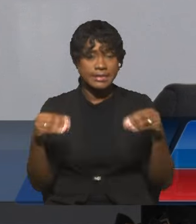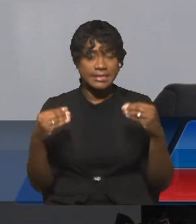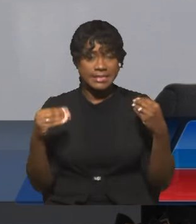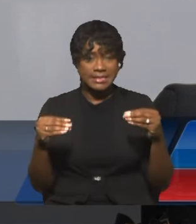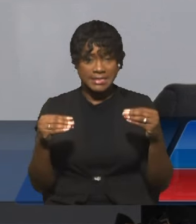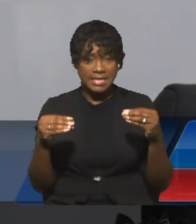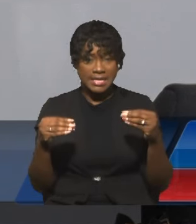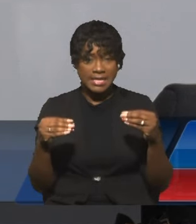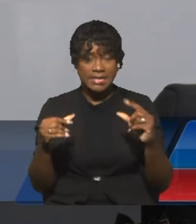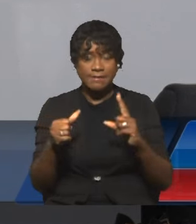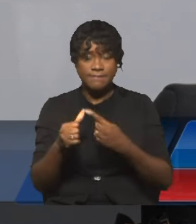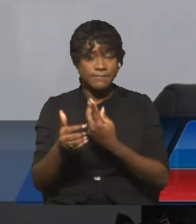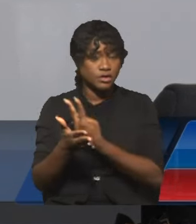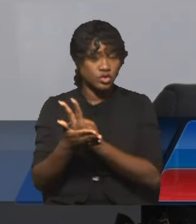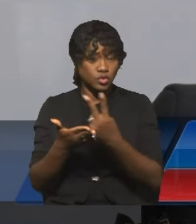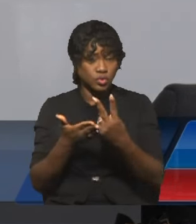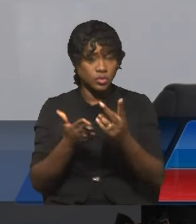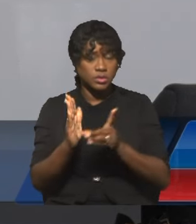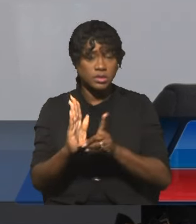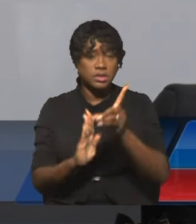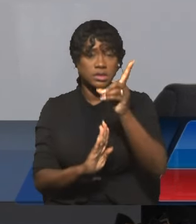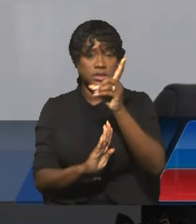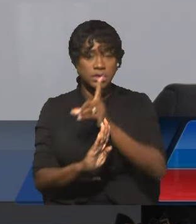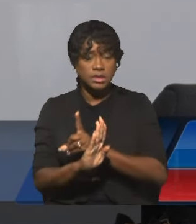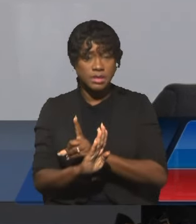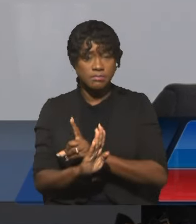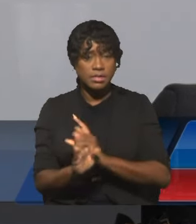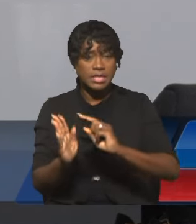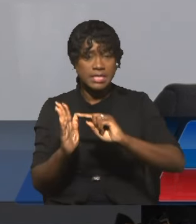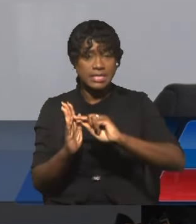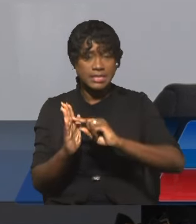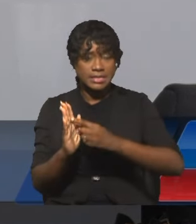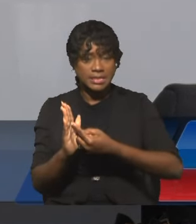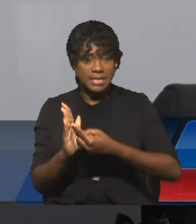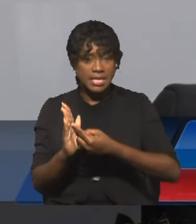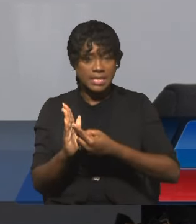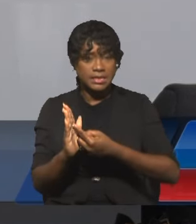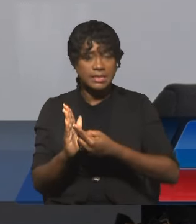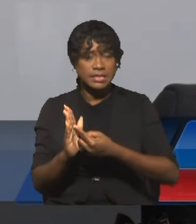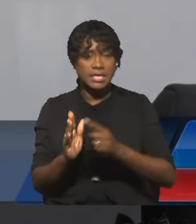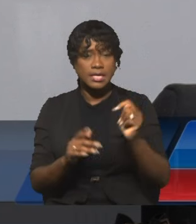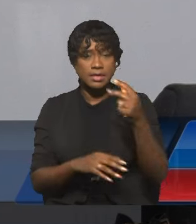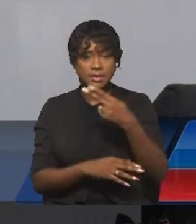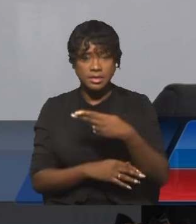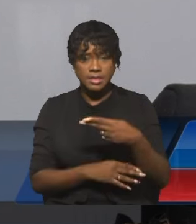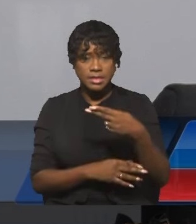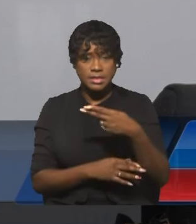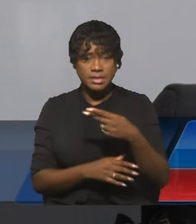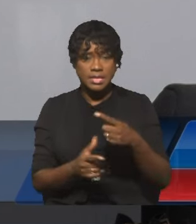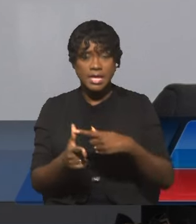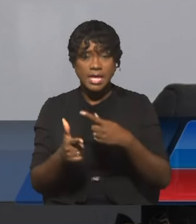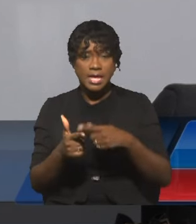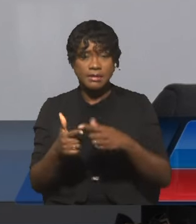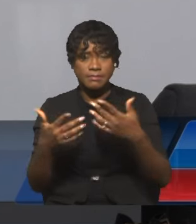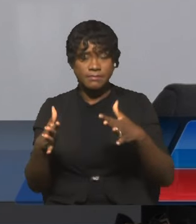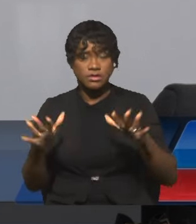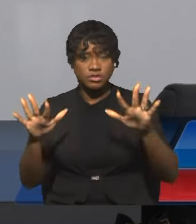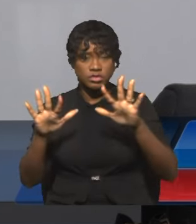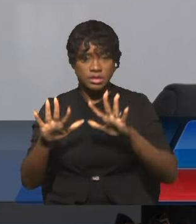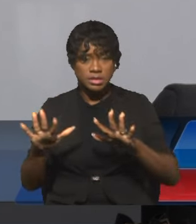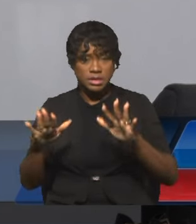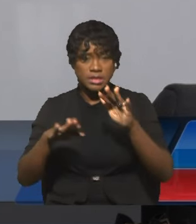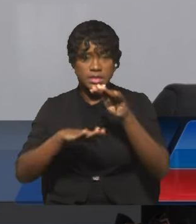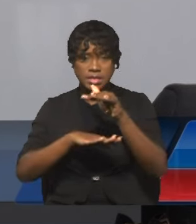the first 2 weeks of December starts on the regular day, which is Thursday, and ends on Sunday